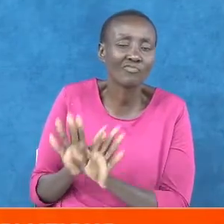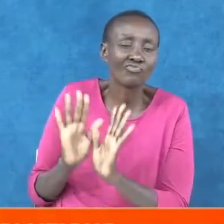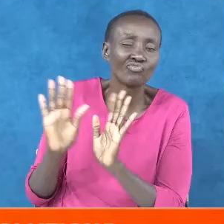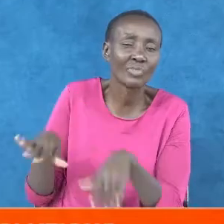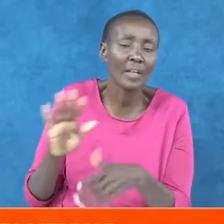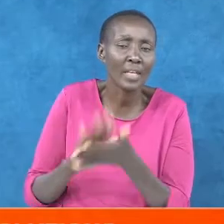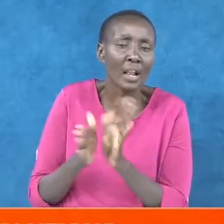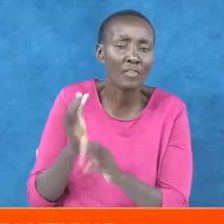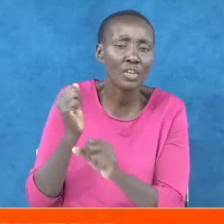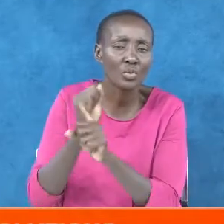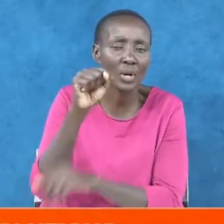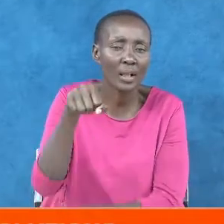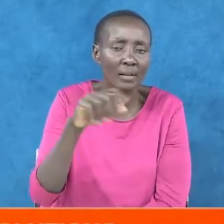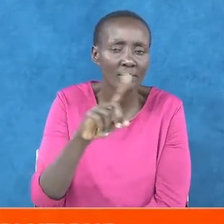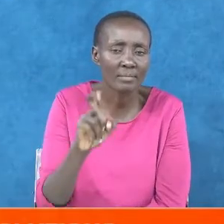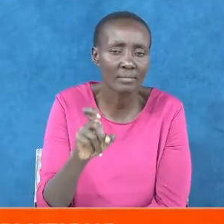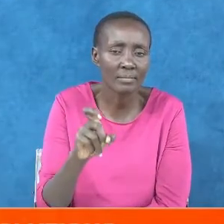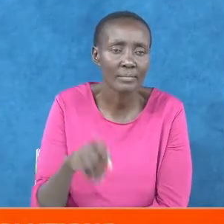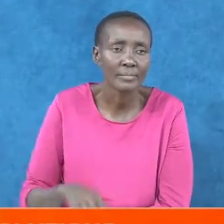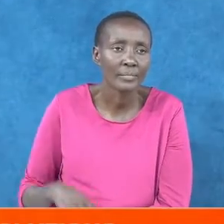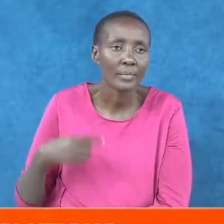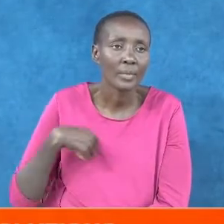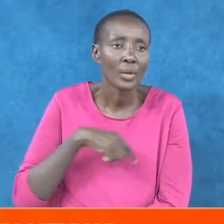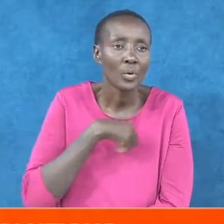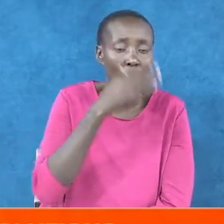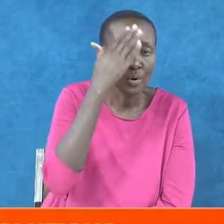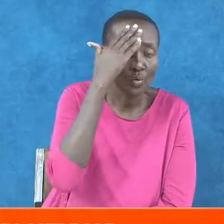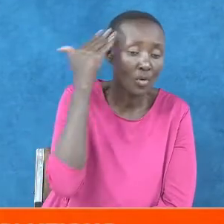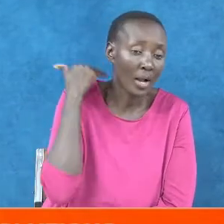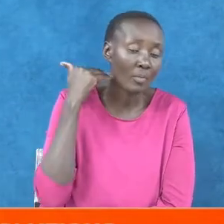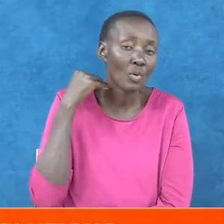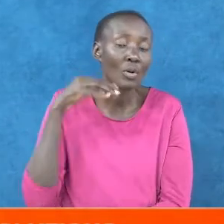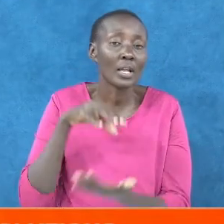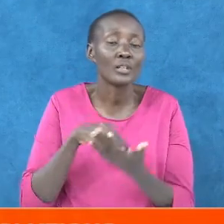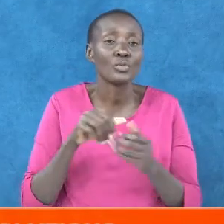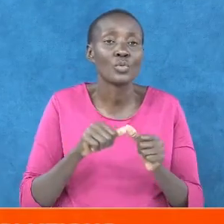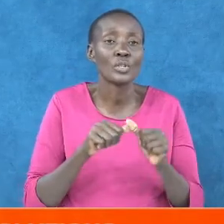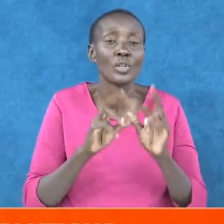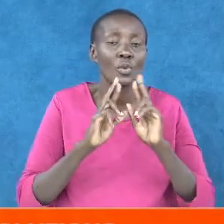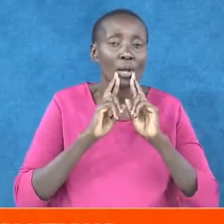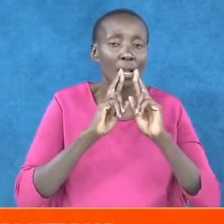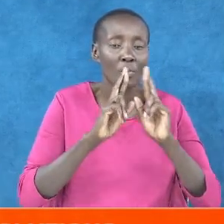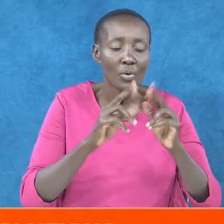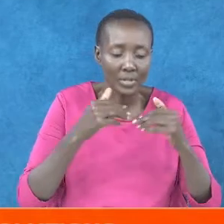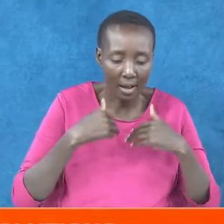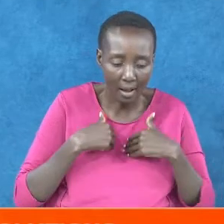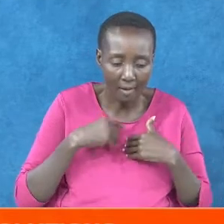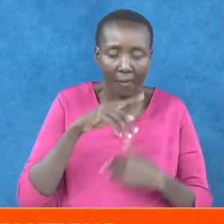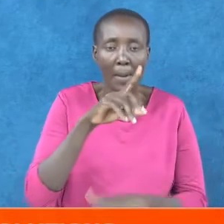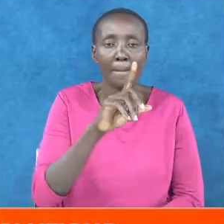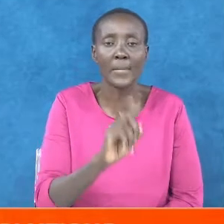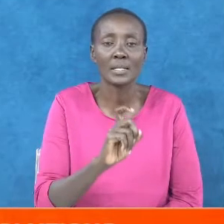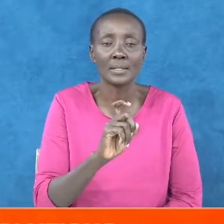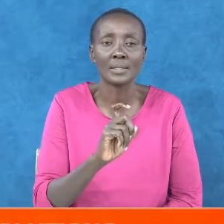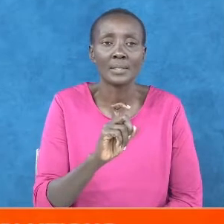nothing can be done. Well, we know that for a criminal case to happen, a report has to be given. It